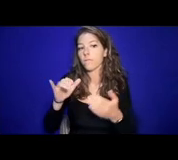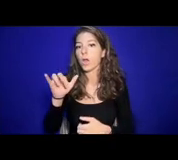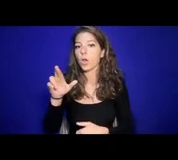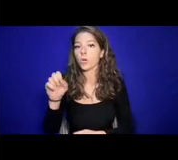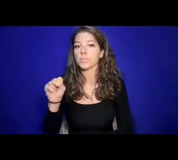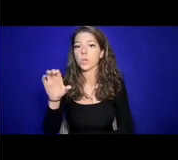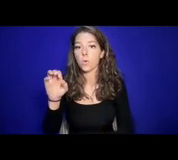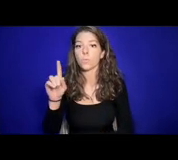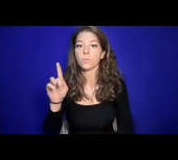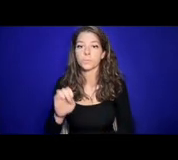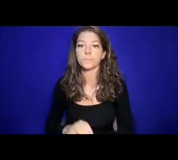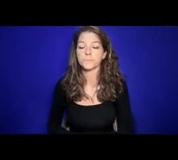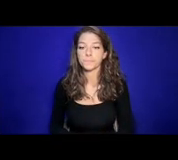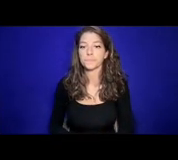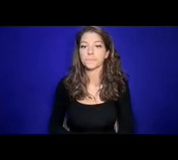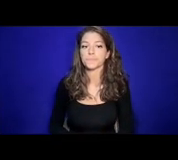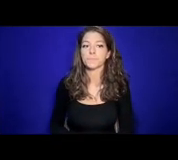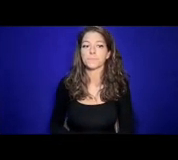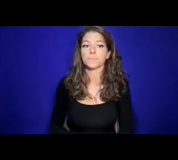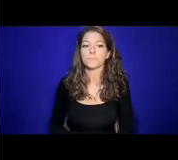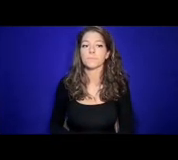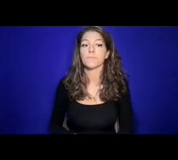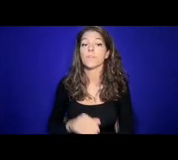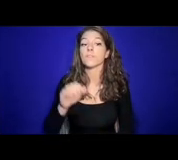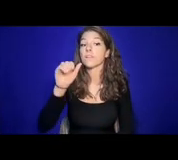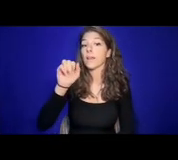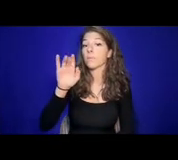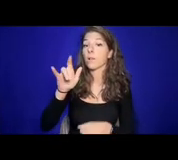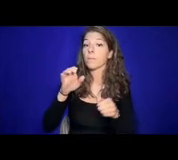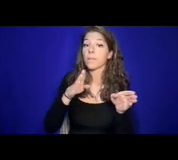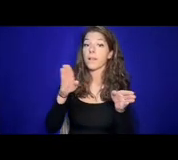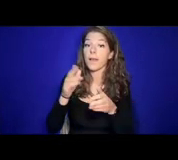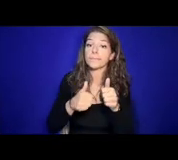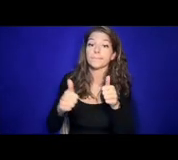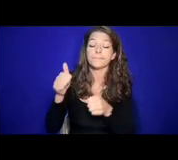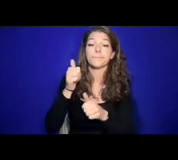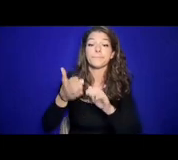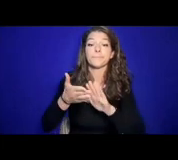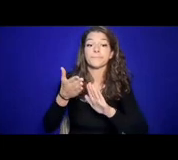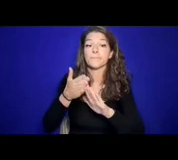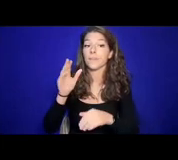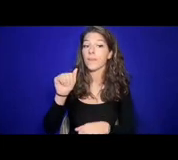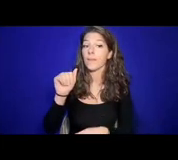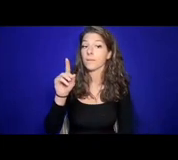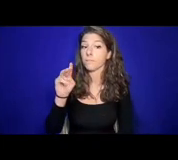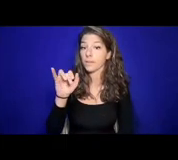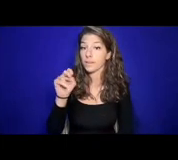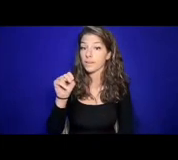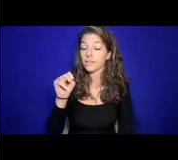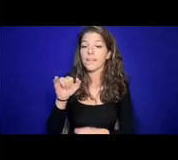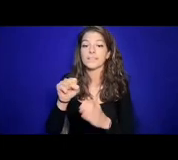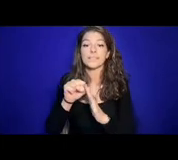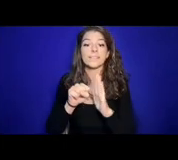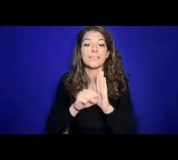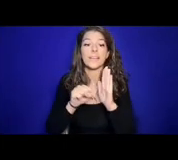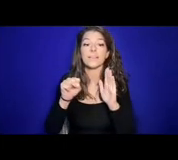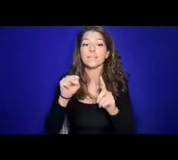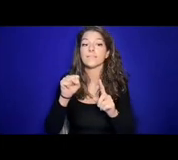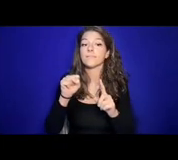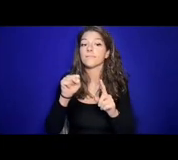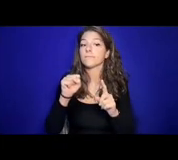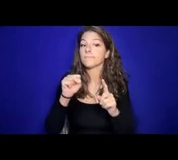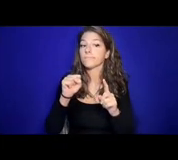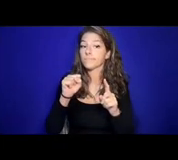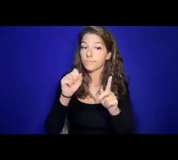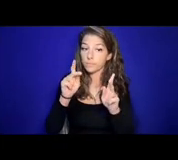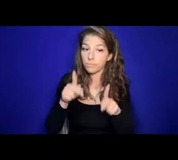code. There is an ABLE plan administrator, and this role is the state entity, the office,